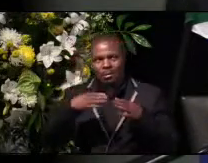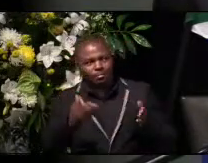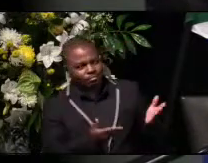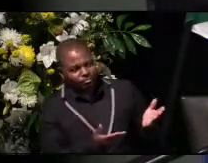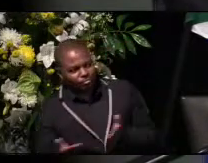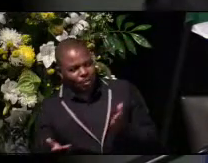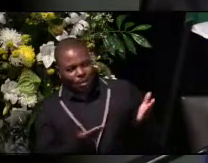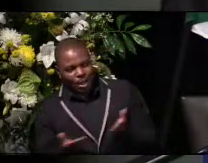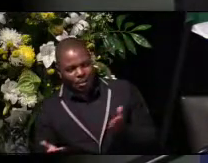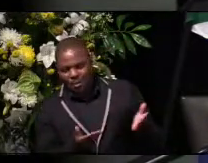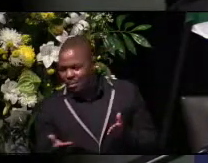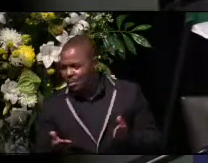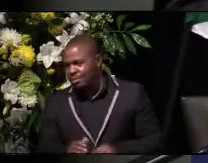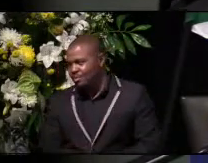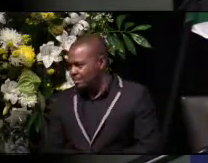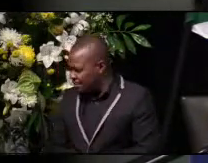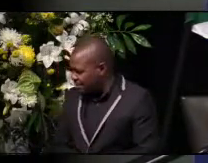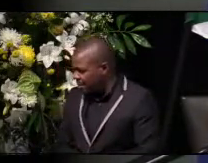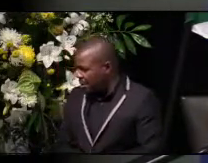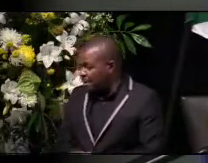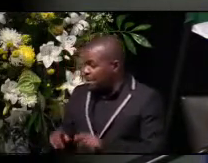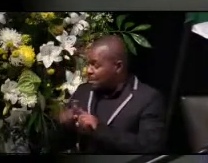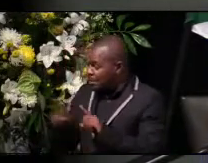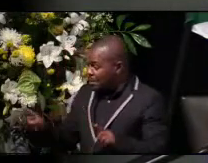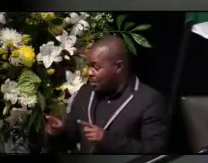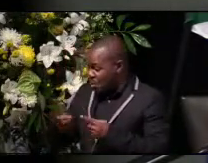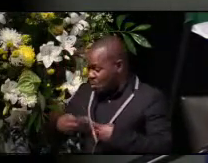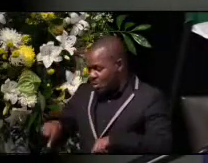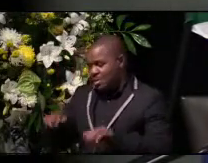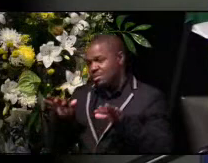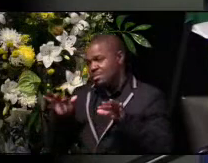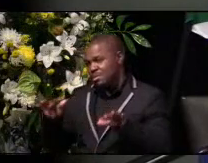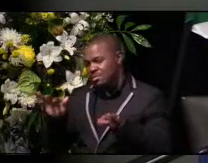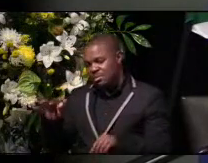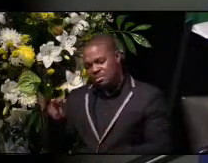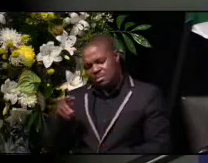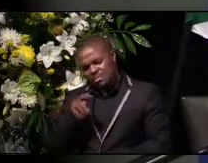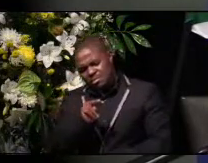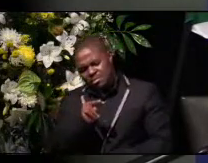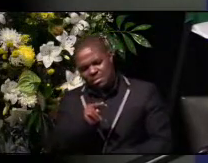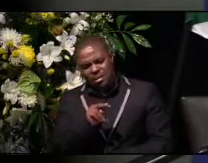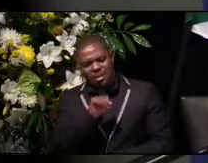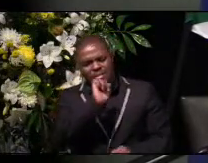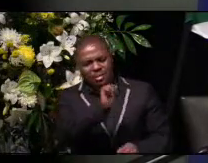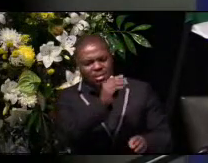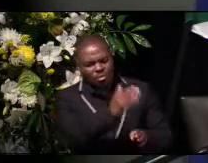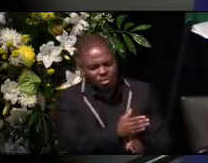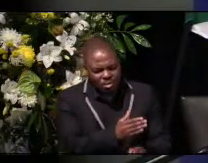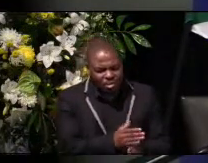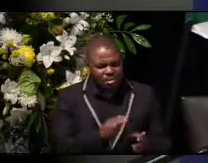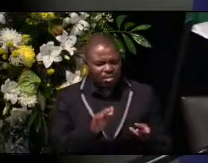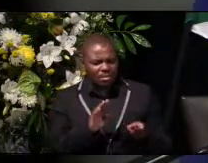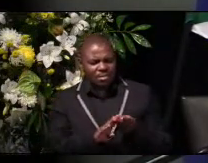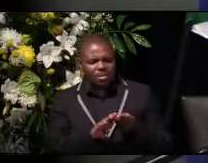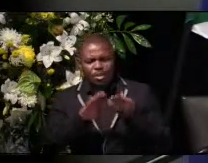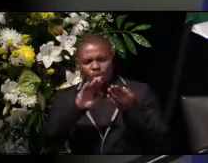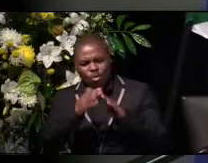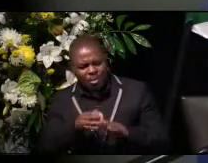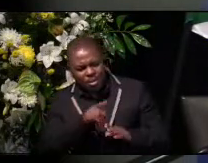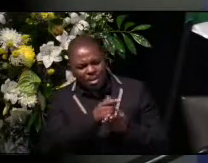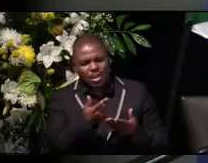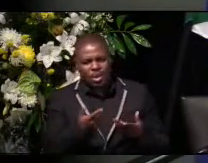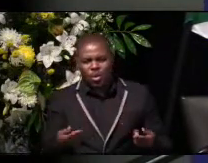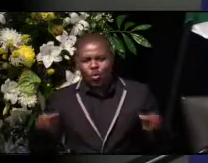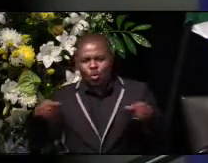we we look at people from a point of view of what they are doing how they contributing to society